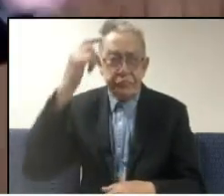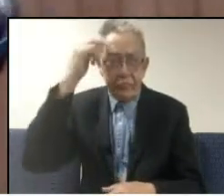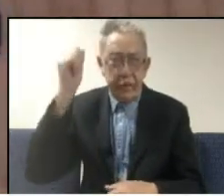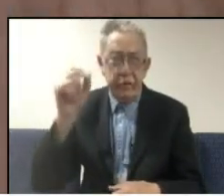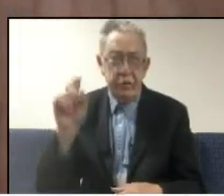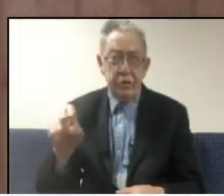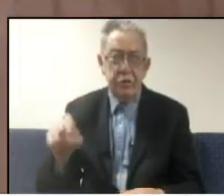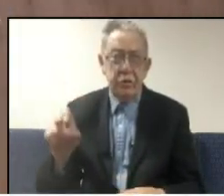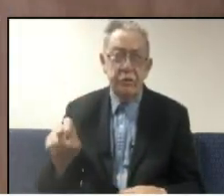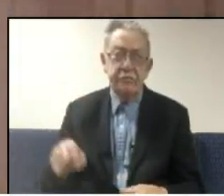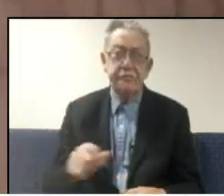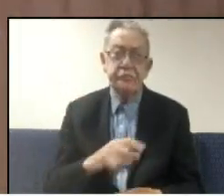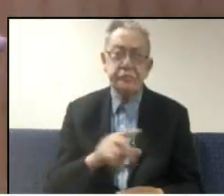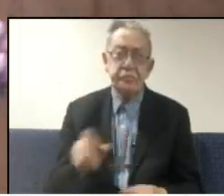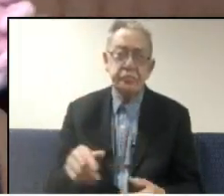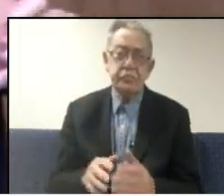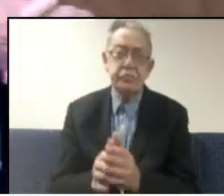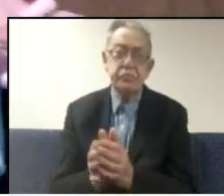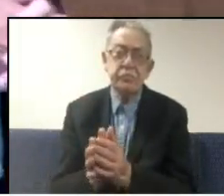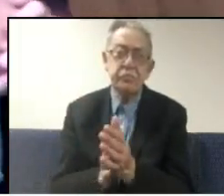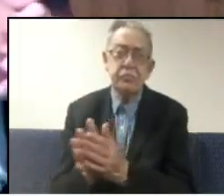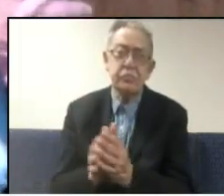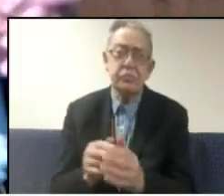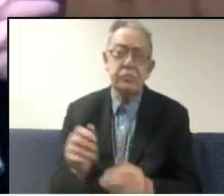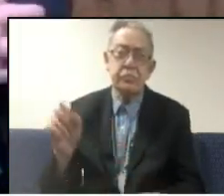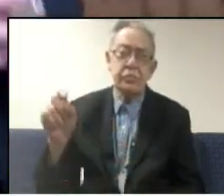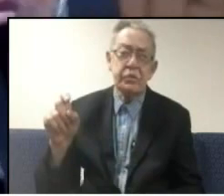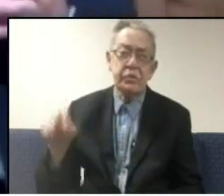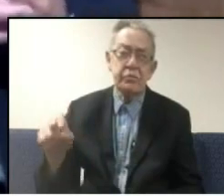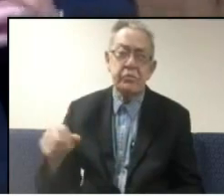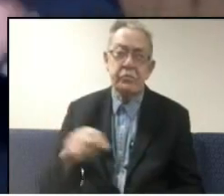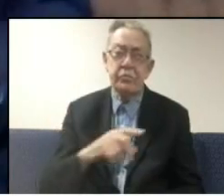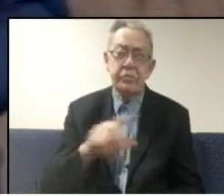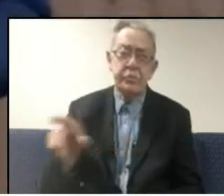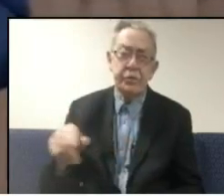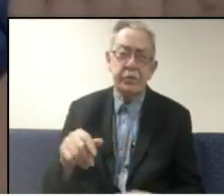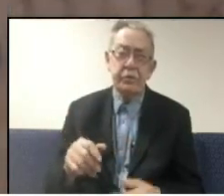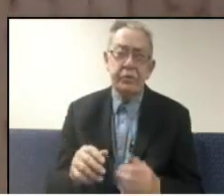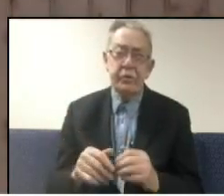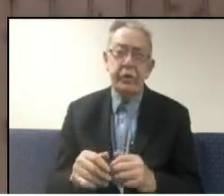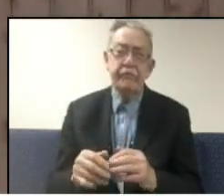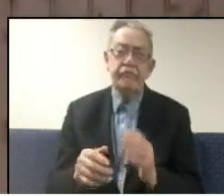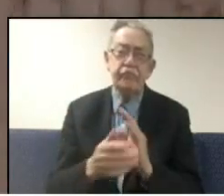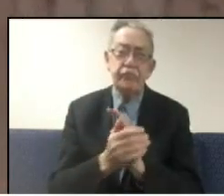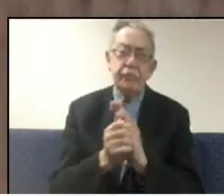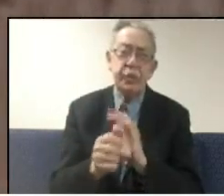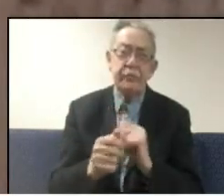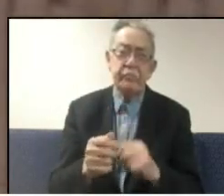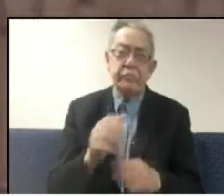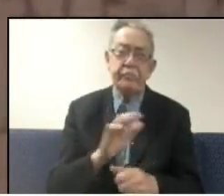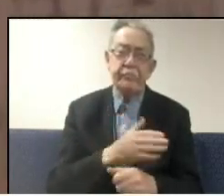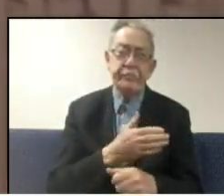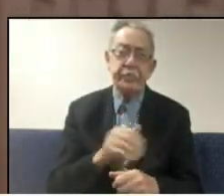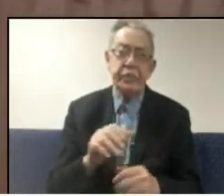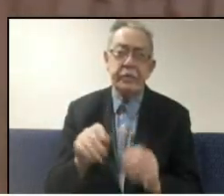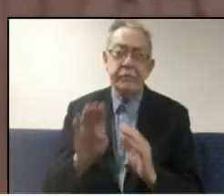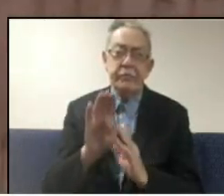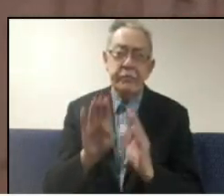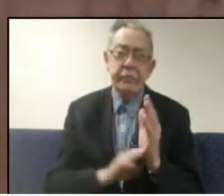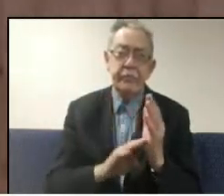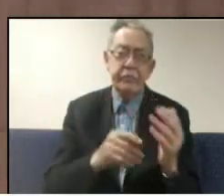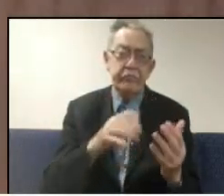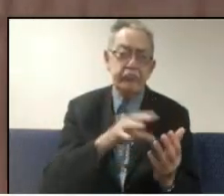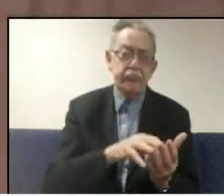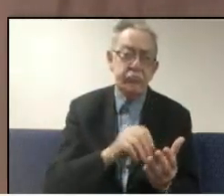desperately needs you. Because you are really an exceptional singer, you're an exceptional Bible student, you're